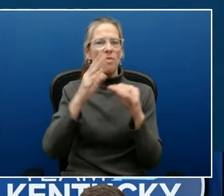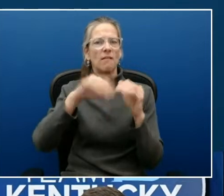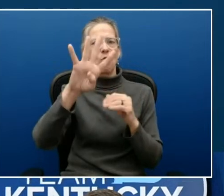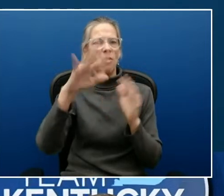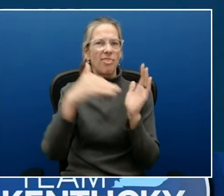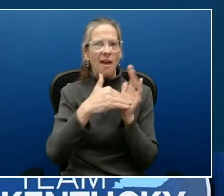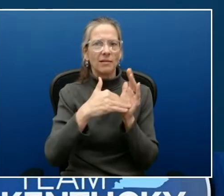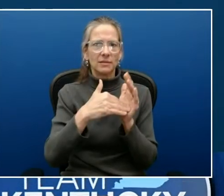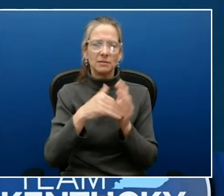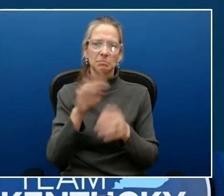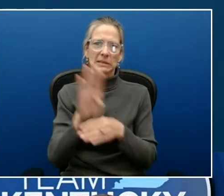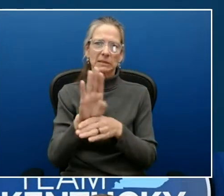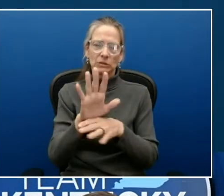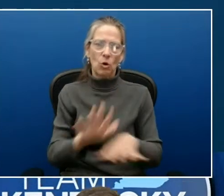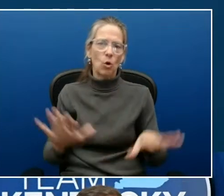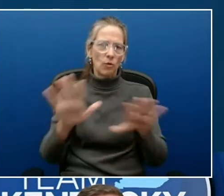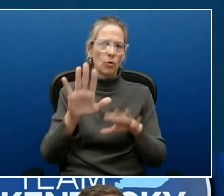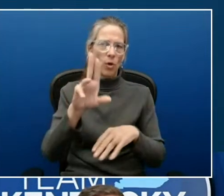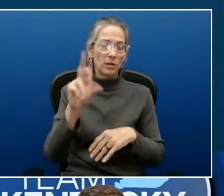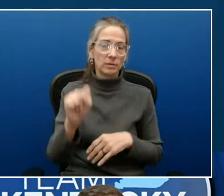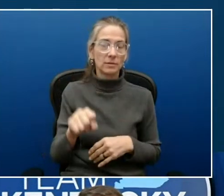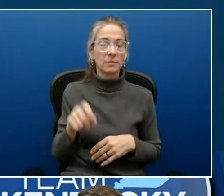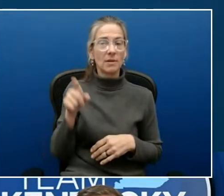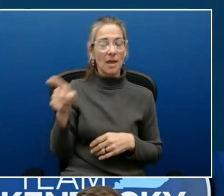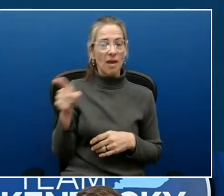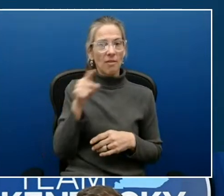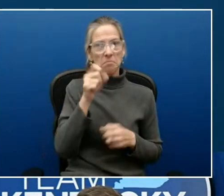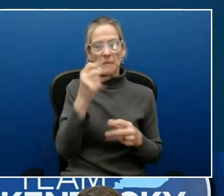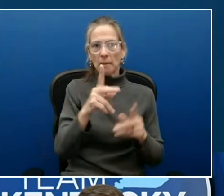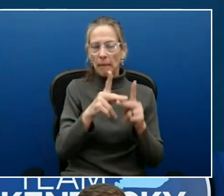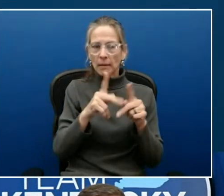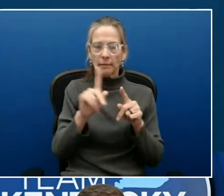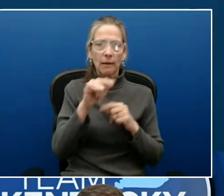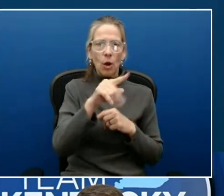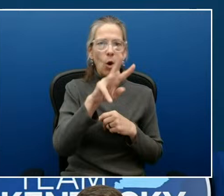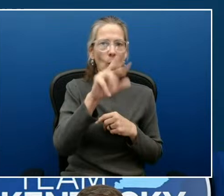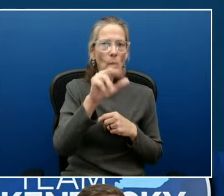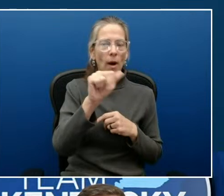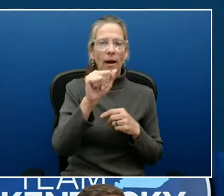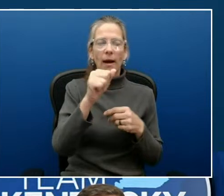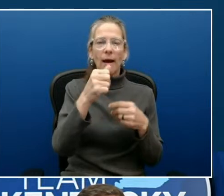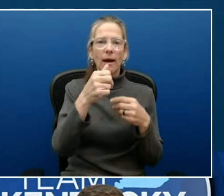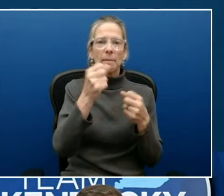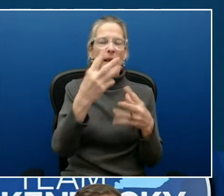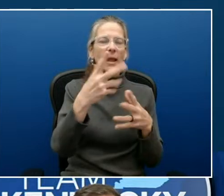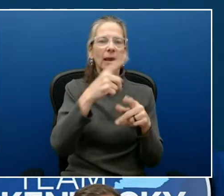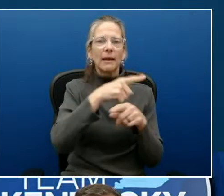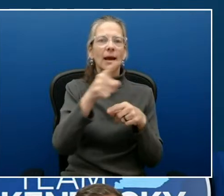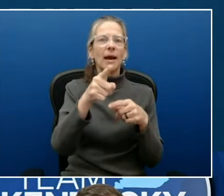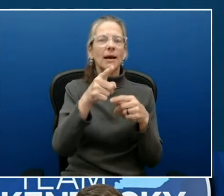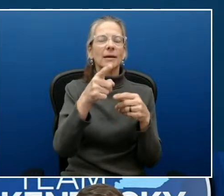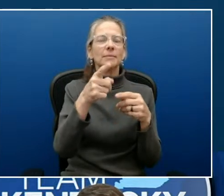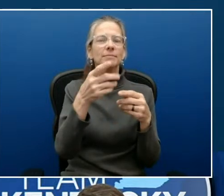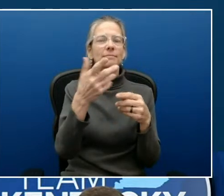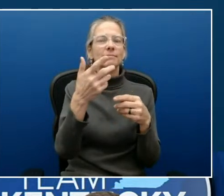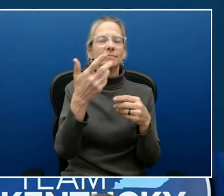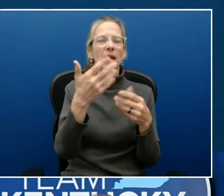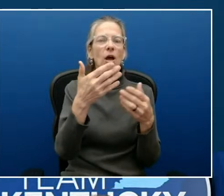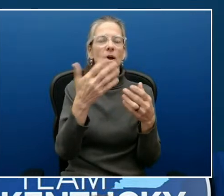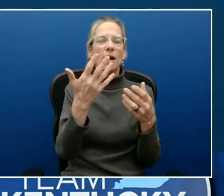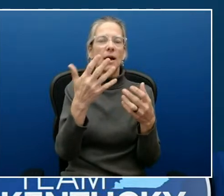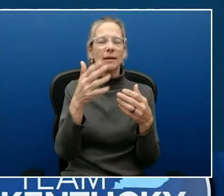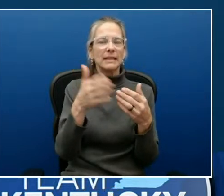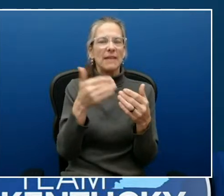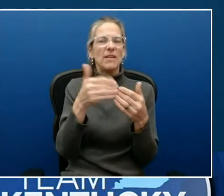country. You'll find their baked goods in many places, including Wawa convenience stores that are going to be opening across Kentucky in the coming